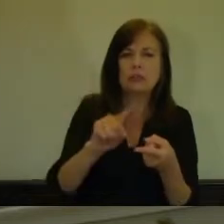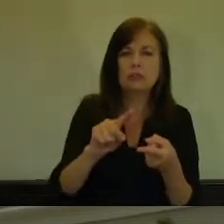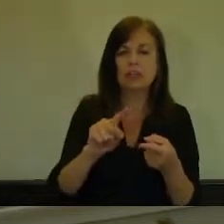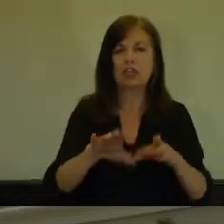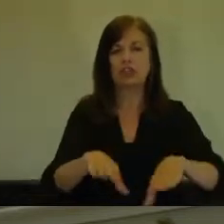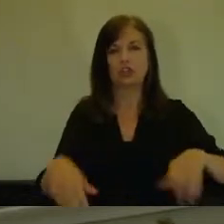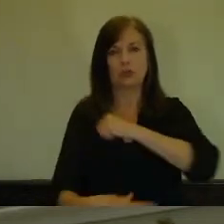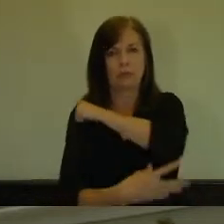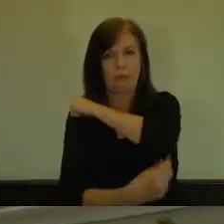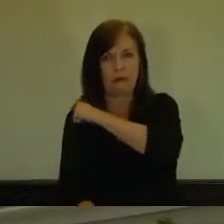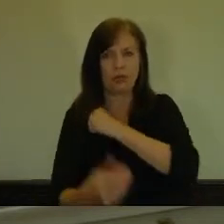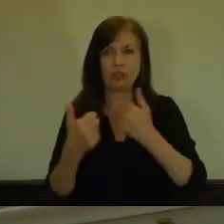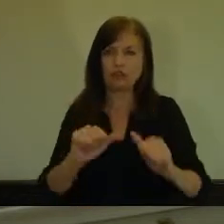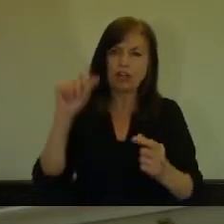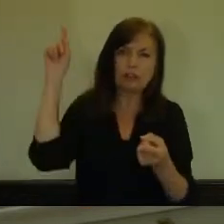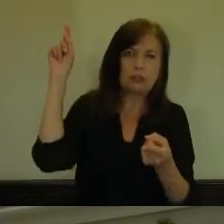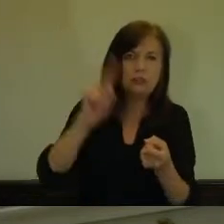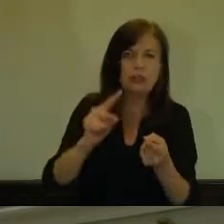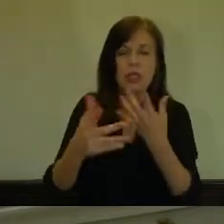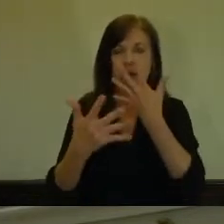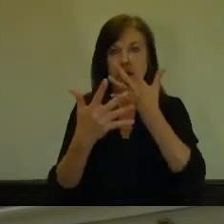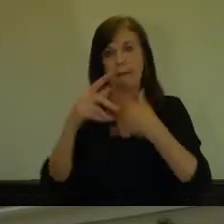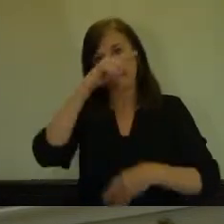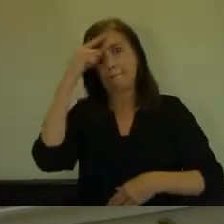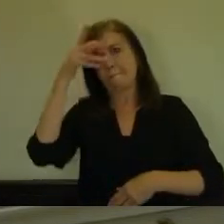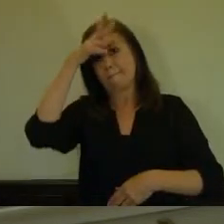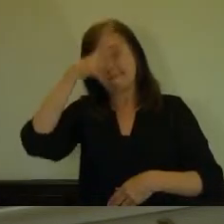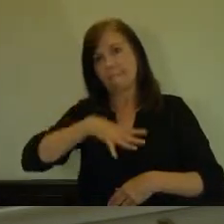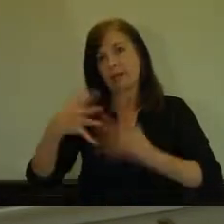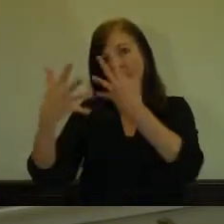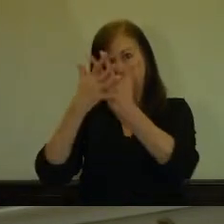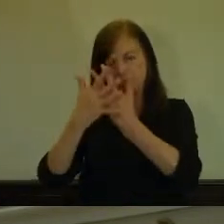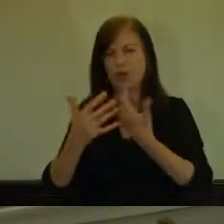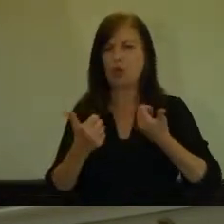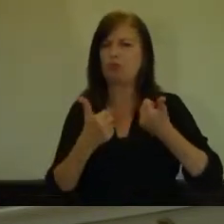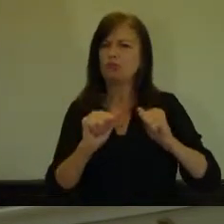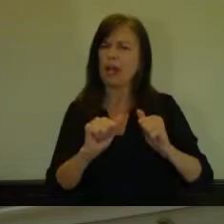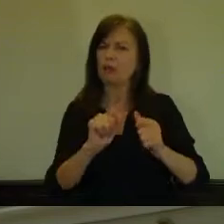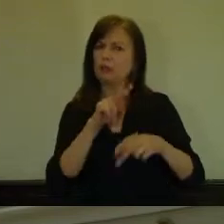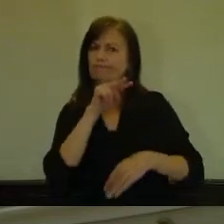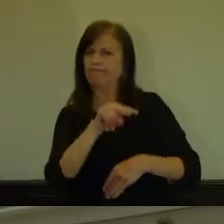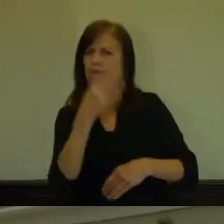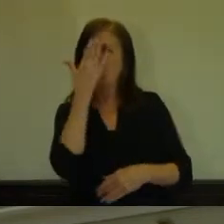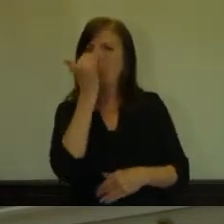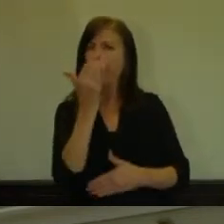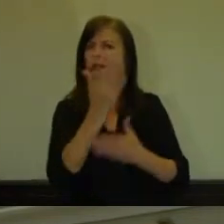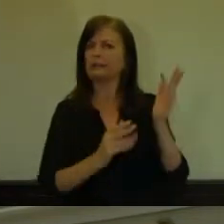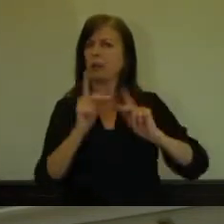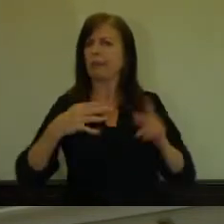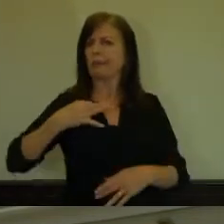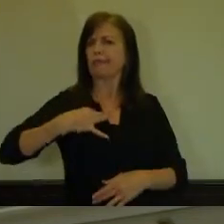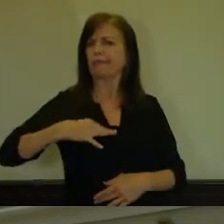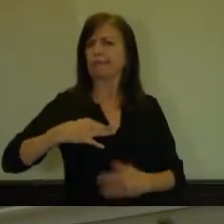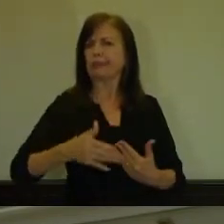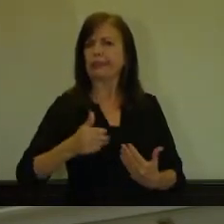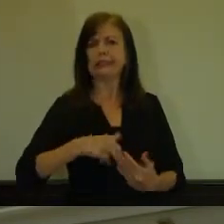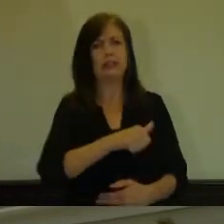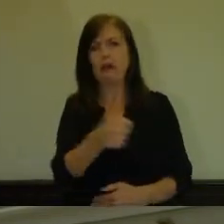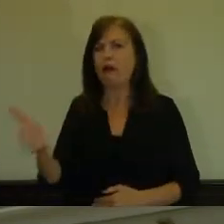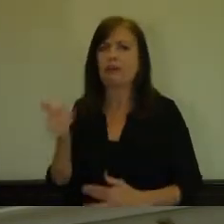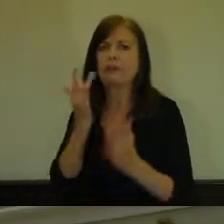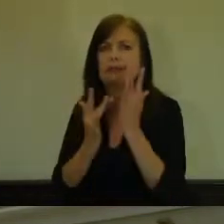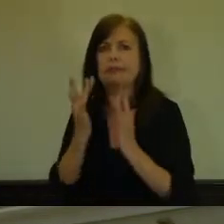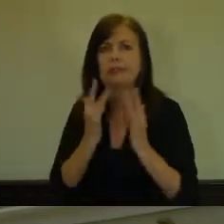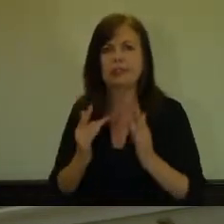addressing mass incarceration, looking at the ways in which the system privileges some over others and tells others that their lives